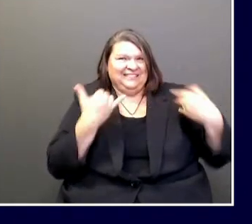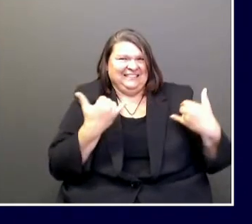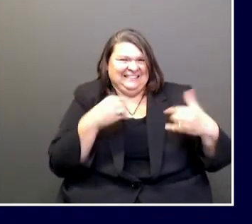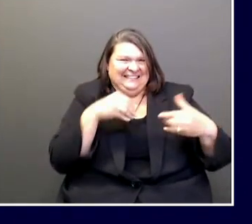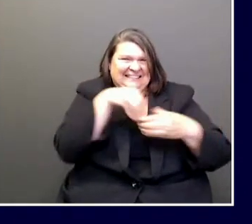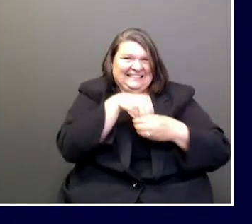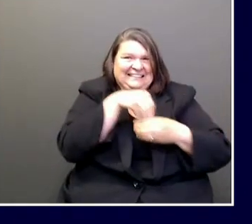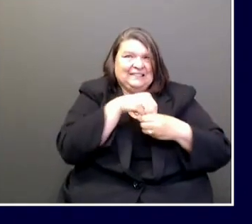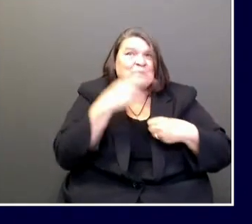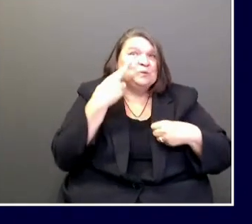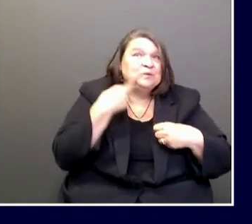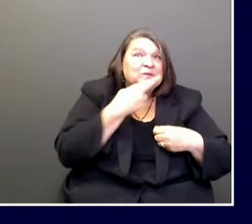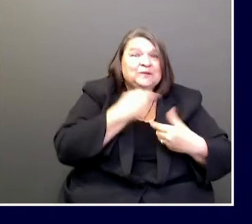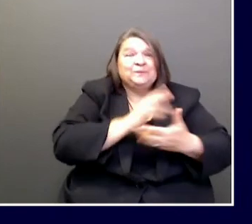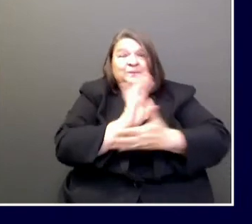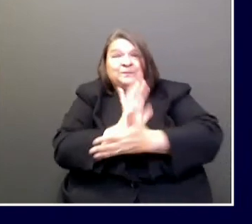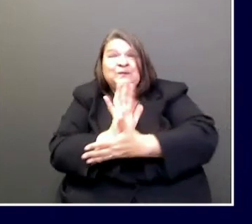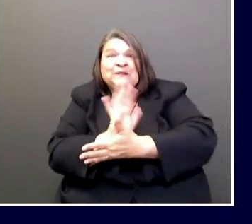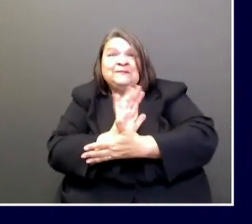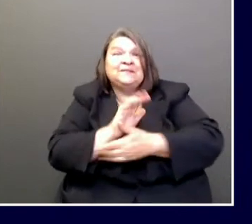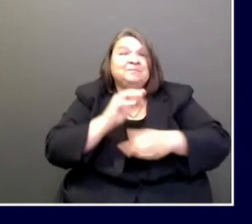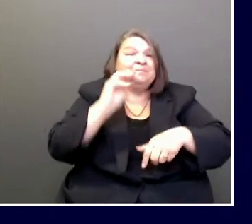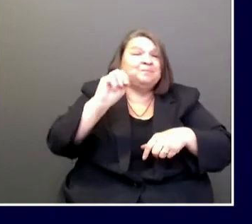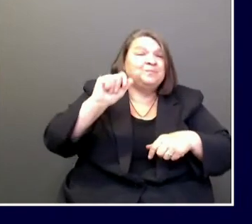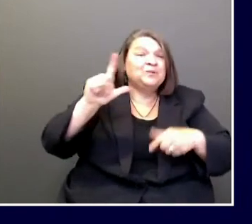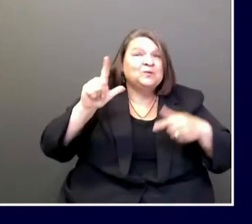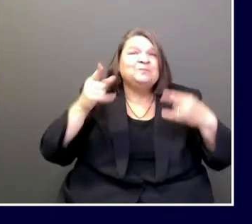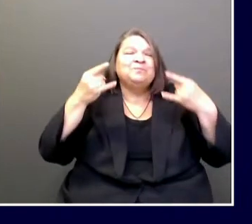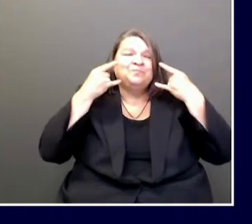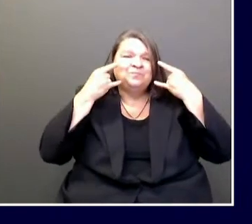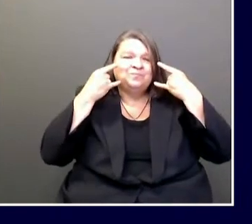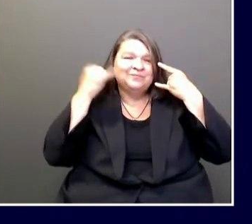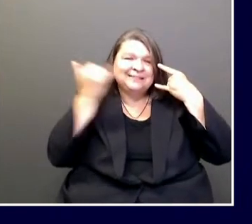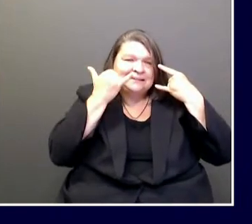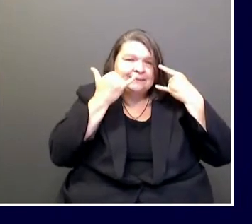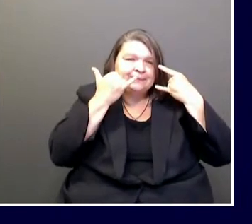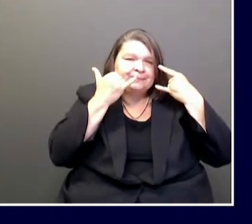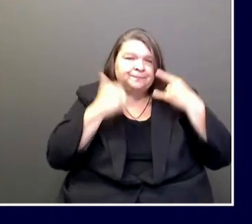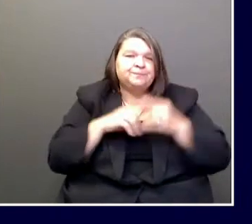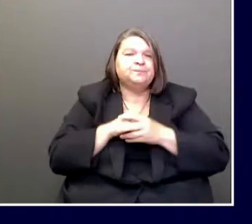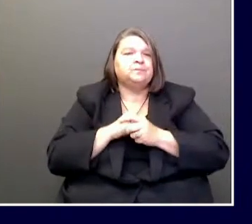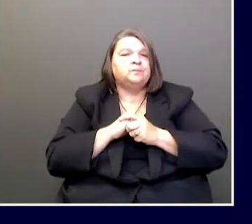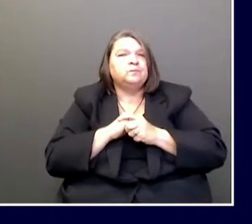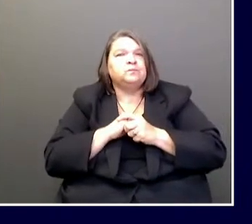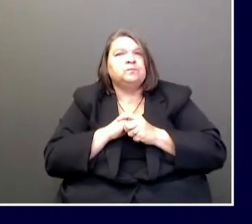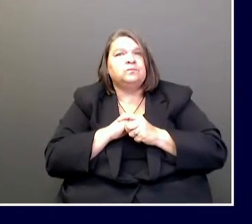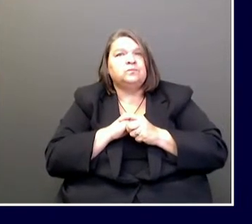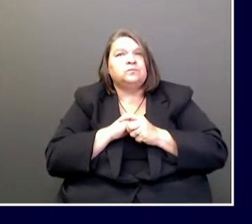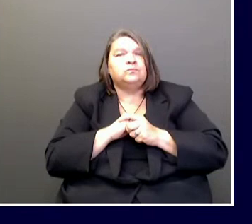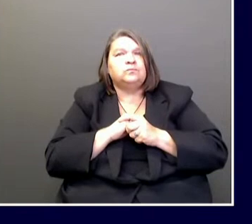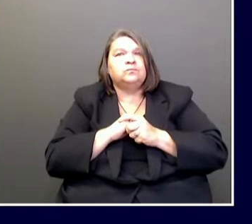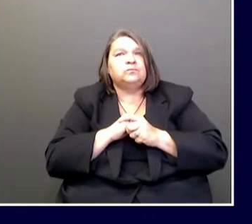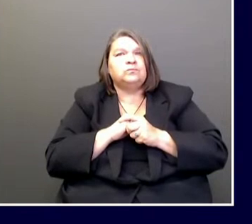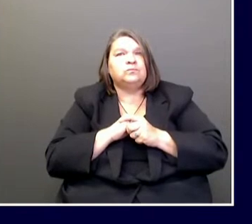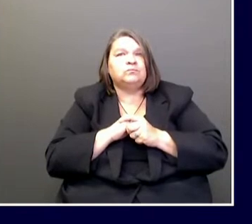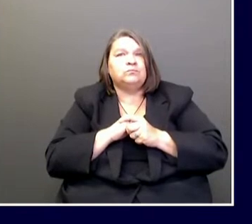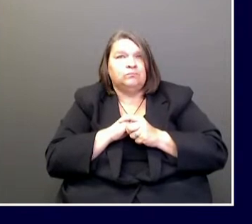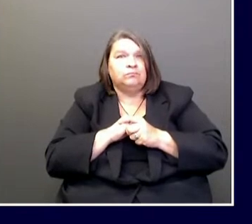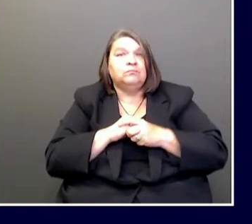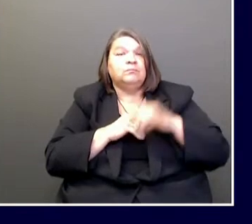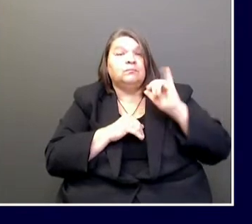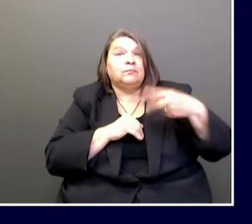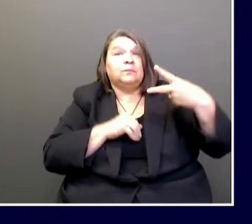fully vaccinated individuals in Piscataquis County and the 122,000 fully vaccinated individuals in York